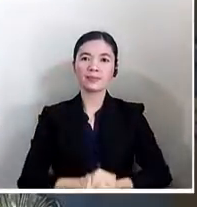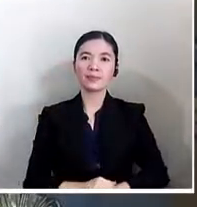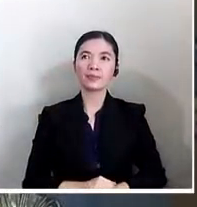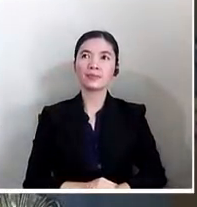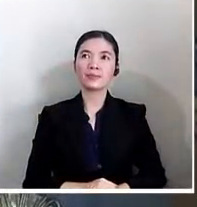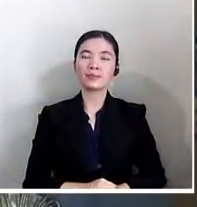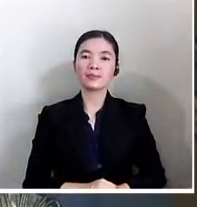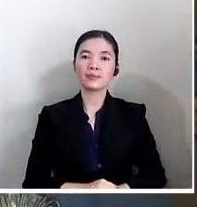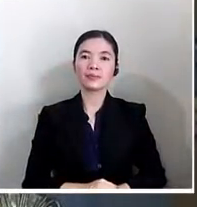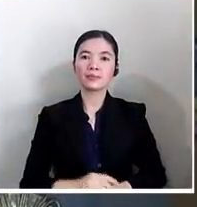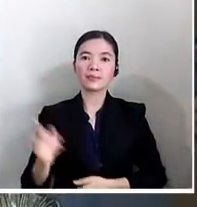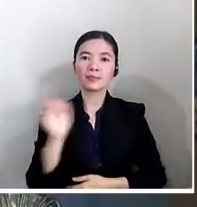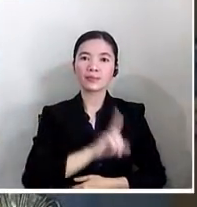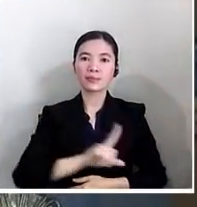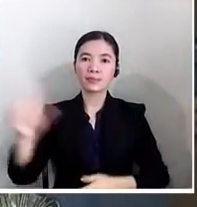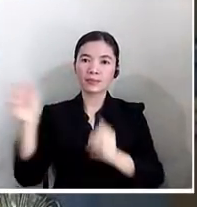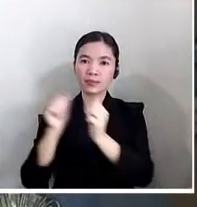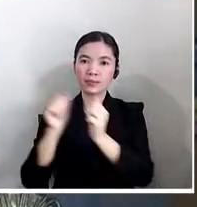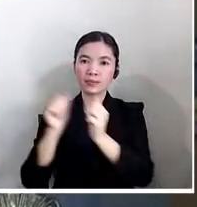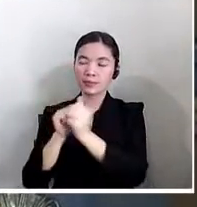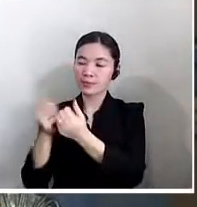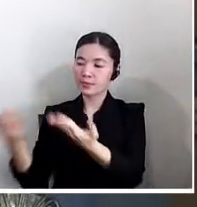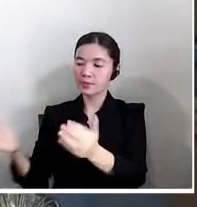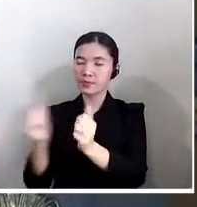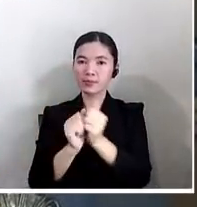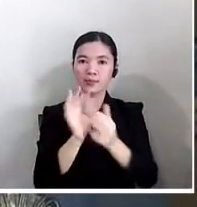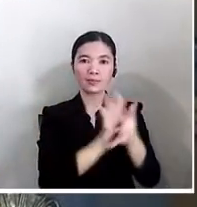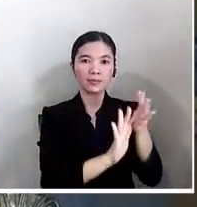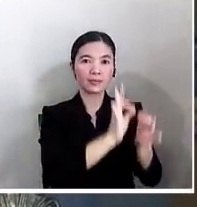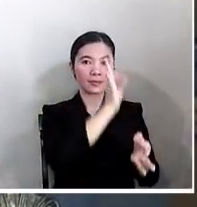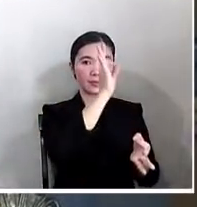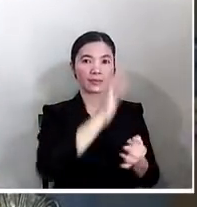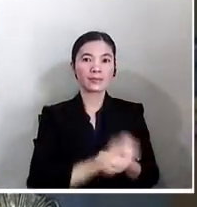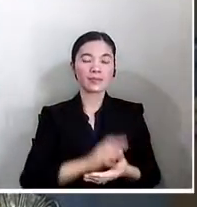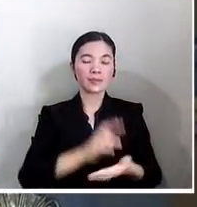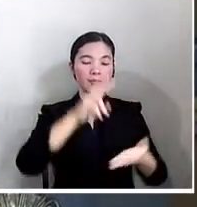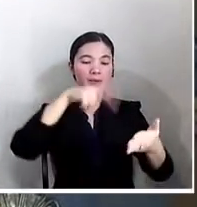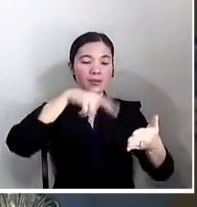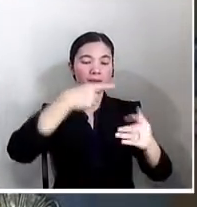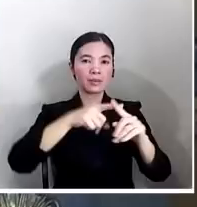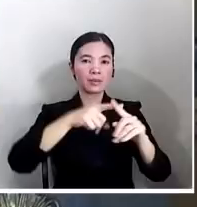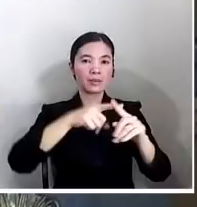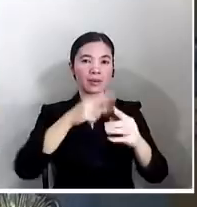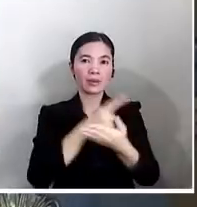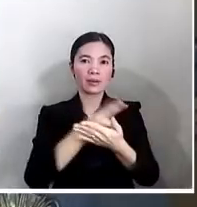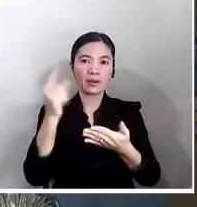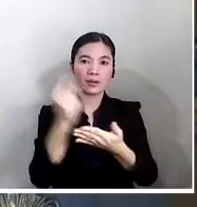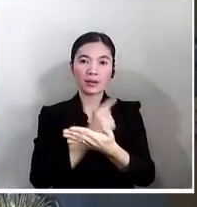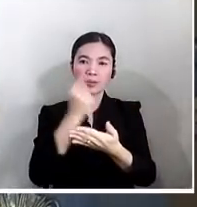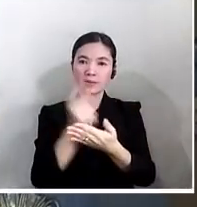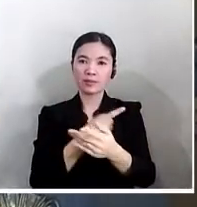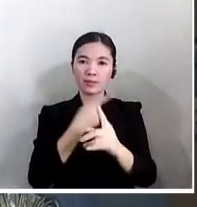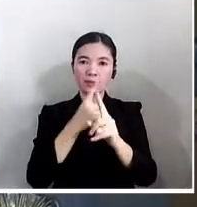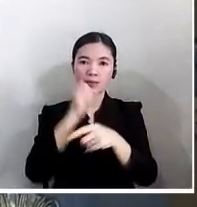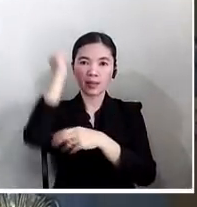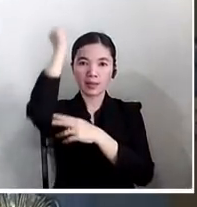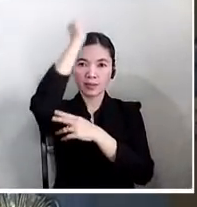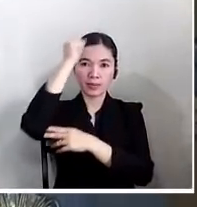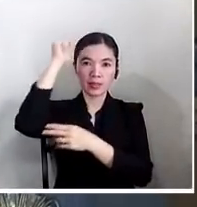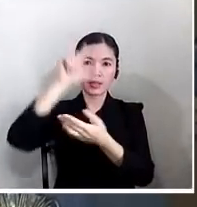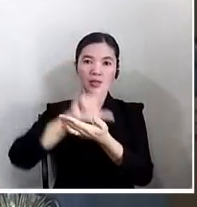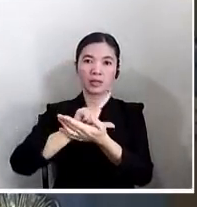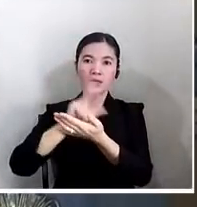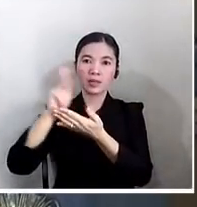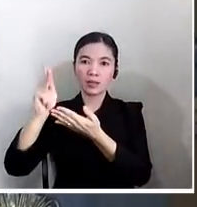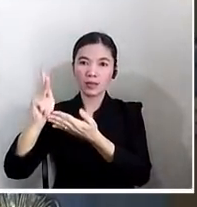The Lord be with you. And with your spirit. A reading from the Holy Gospel according to Luke. Glory to